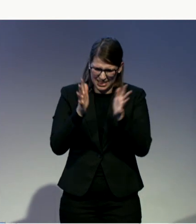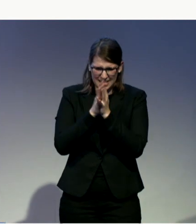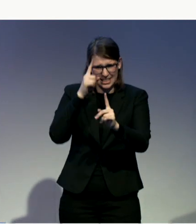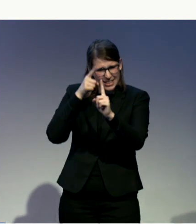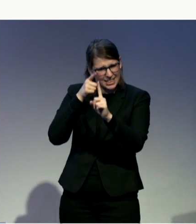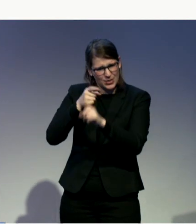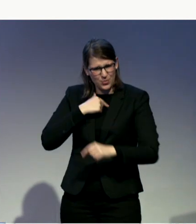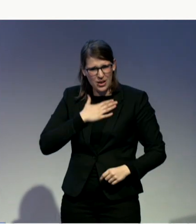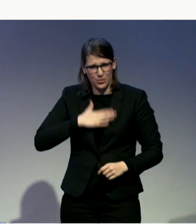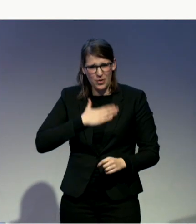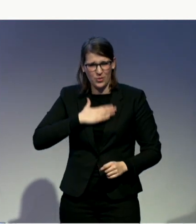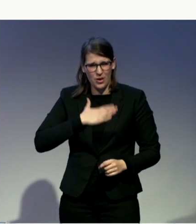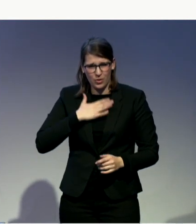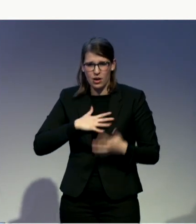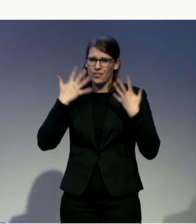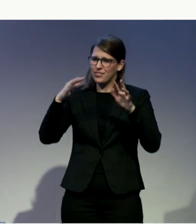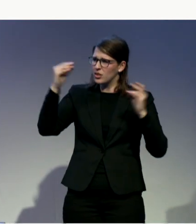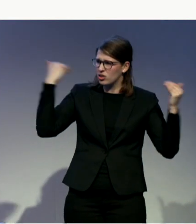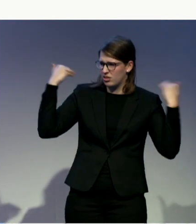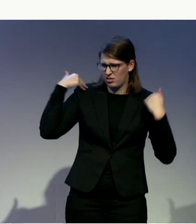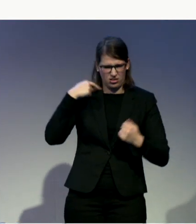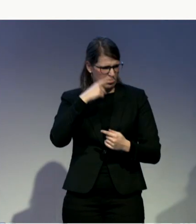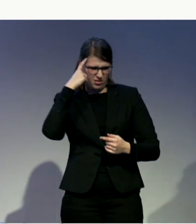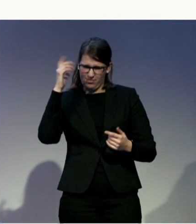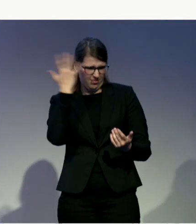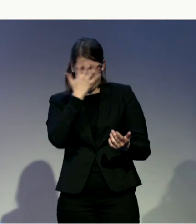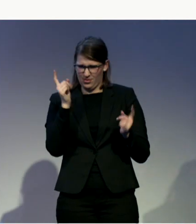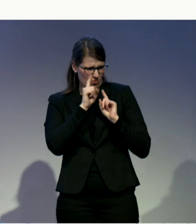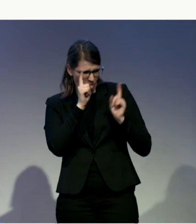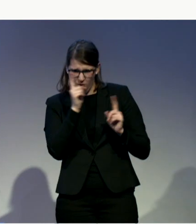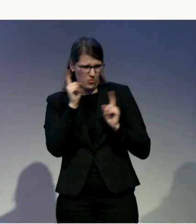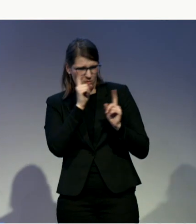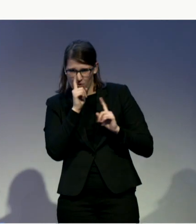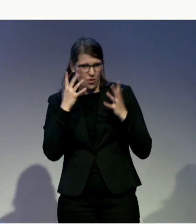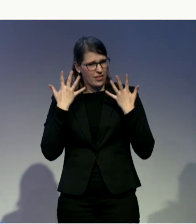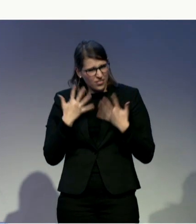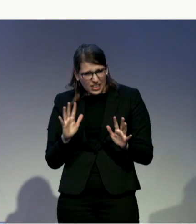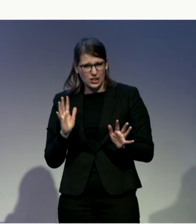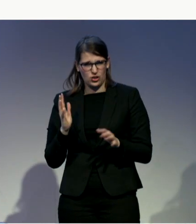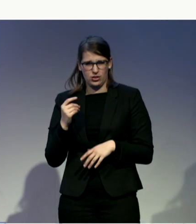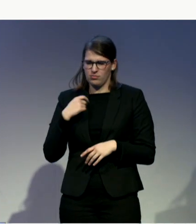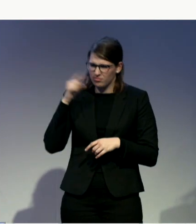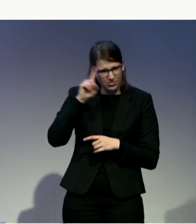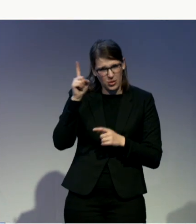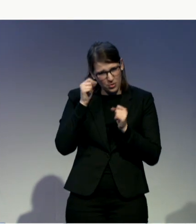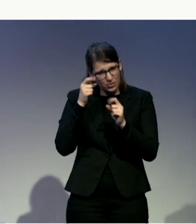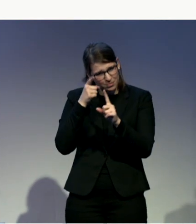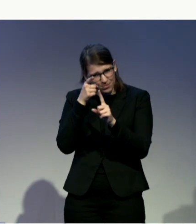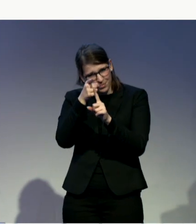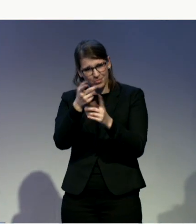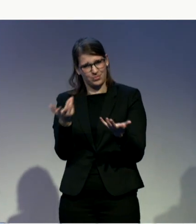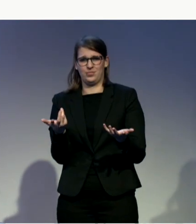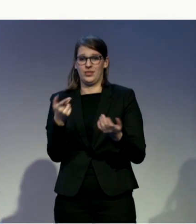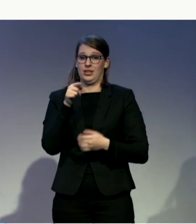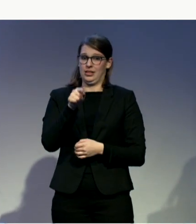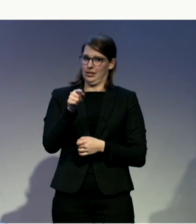South Africa to go and direct. You know, people expect a director who's tall, huge, and a